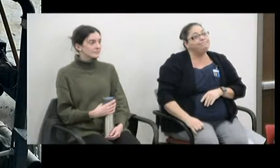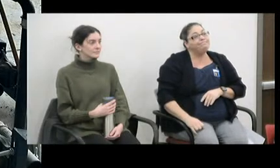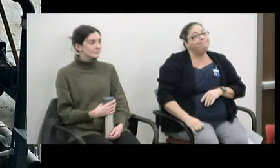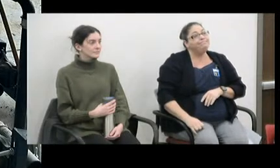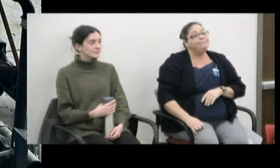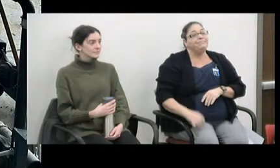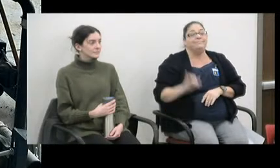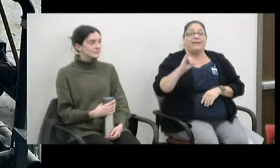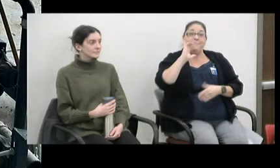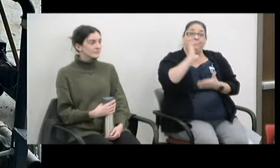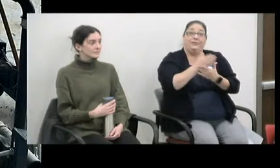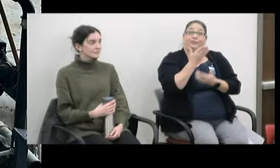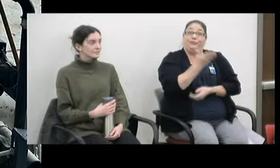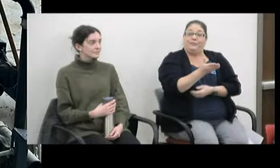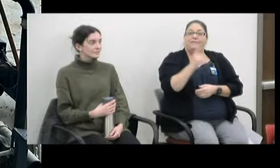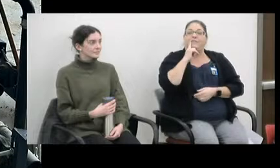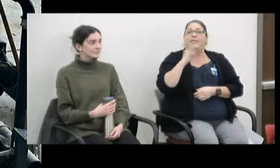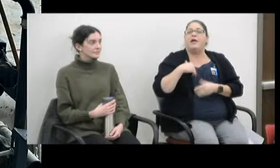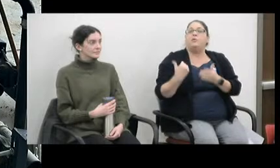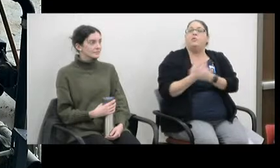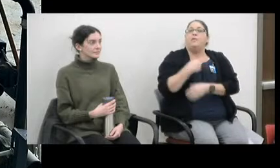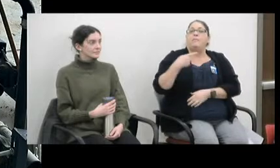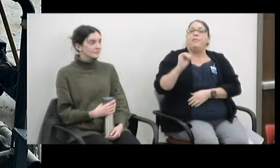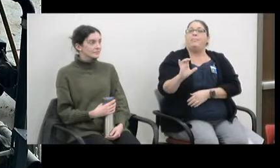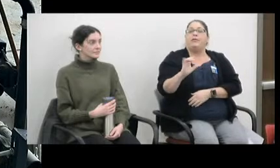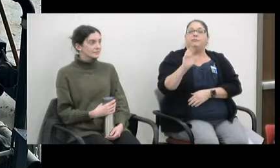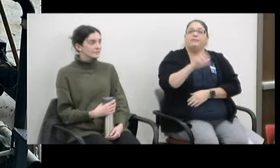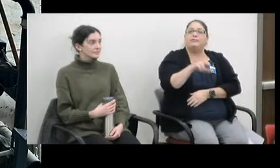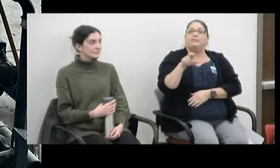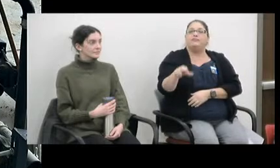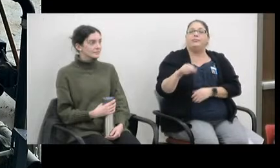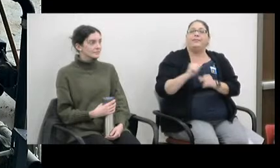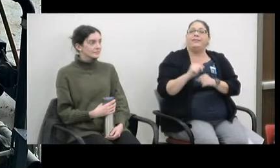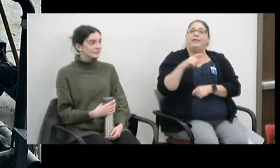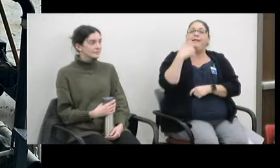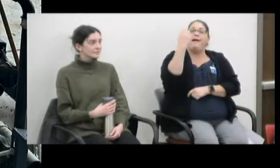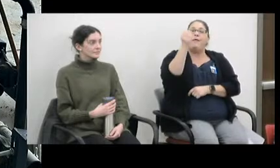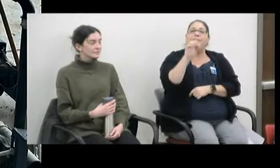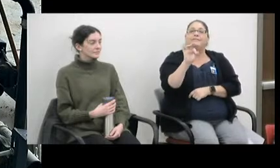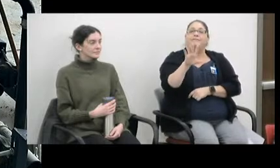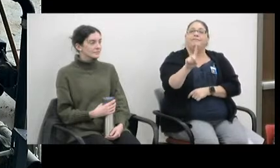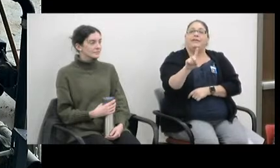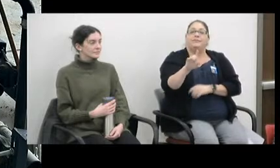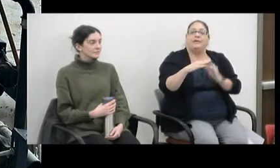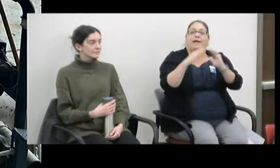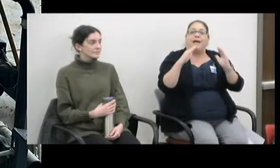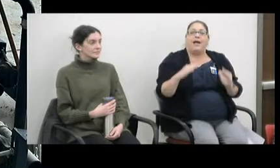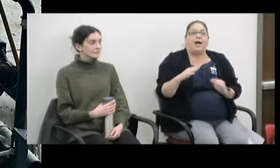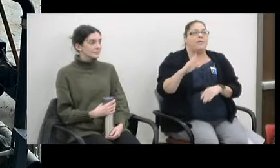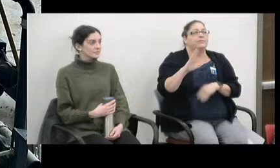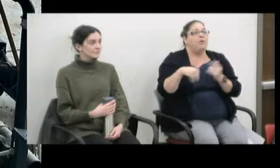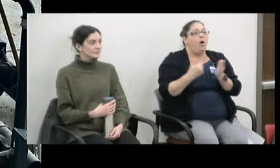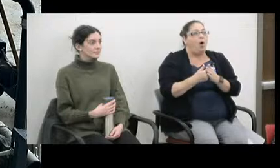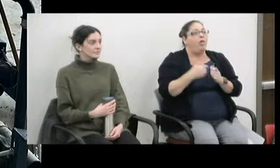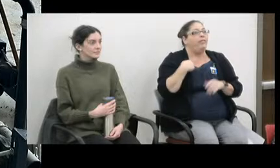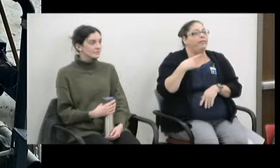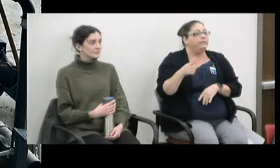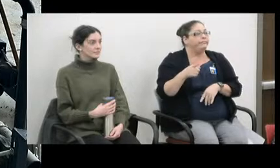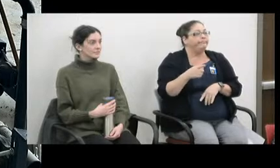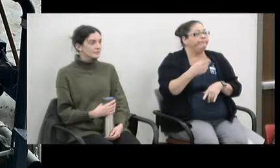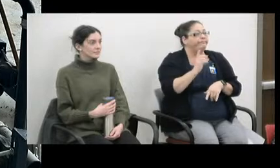This is in the new public restrooms we've got in the field house. So those are carriers for all the restrooms,